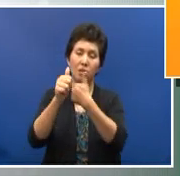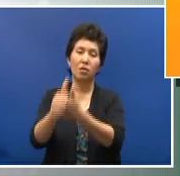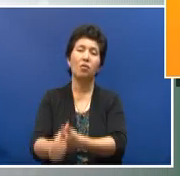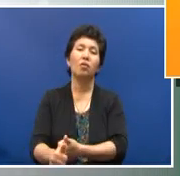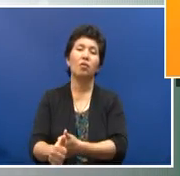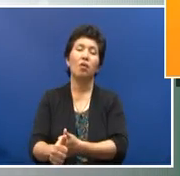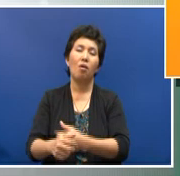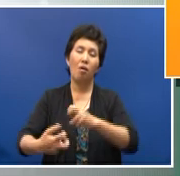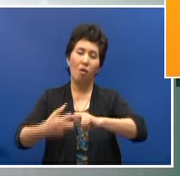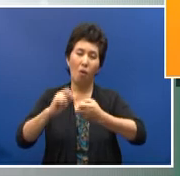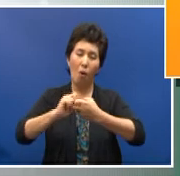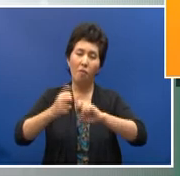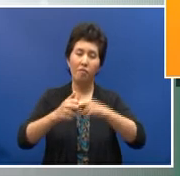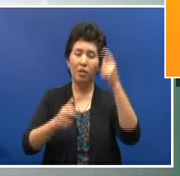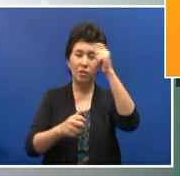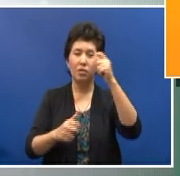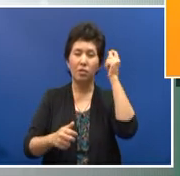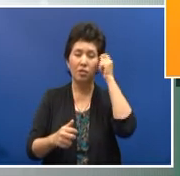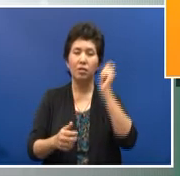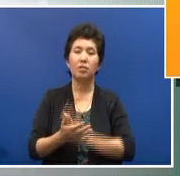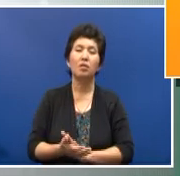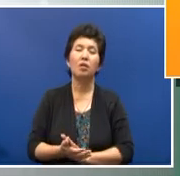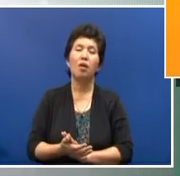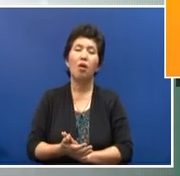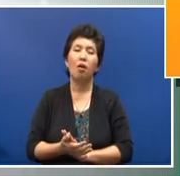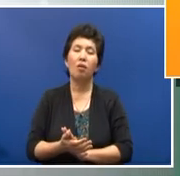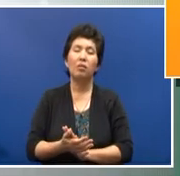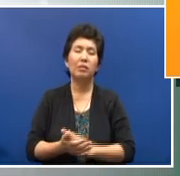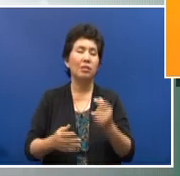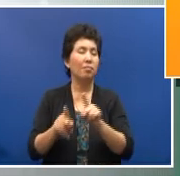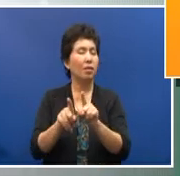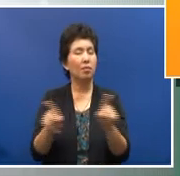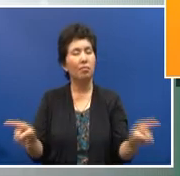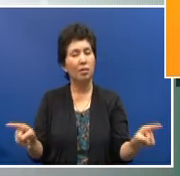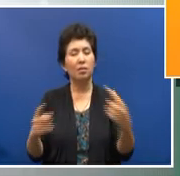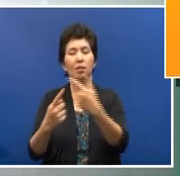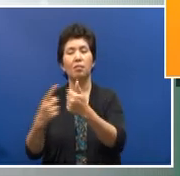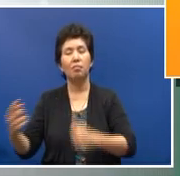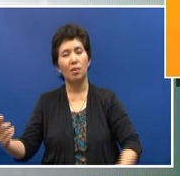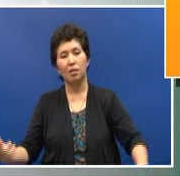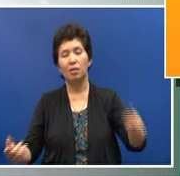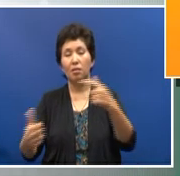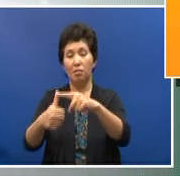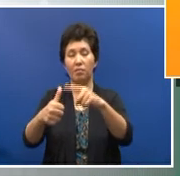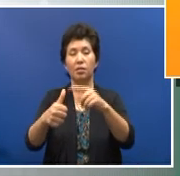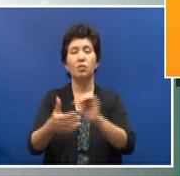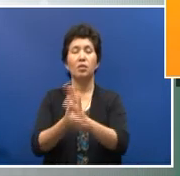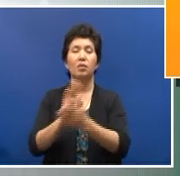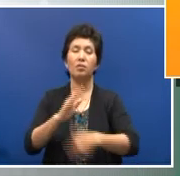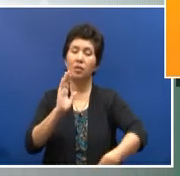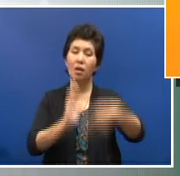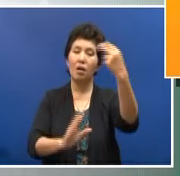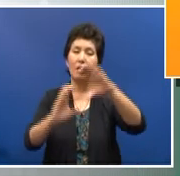the conflict theory, okay, which is totally contrast with the functionalism theory, it sees as the